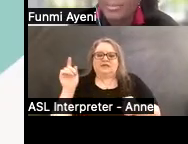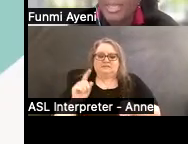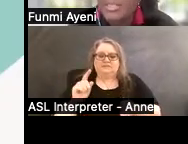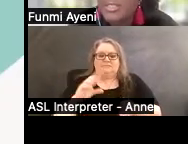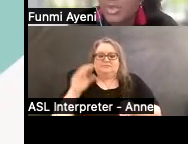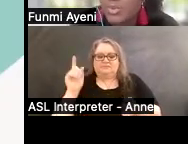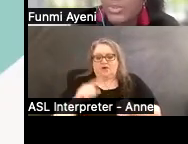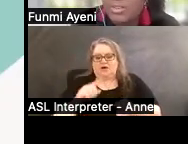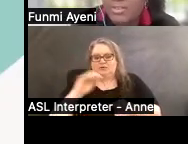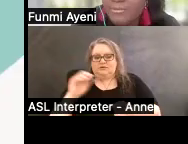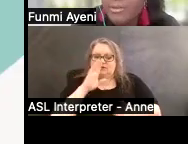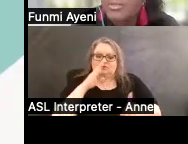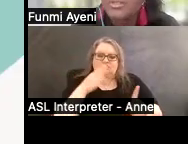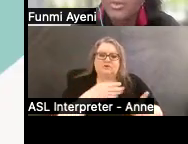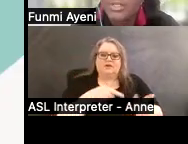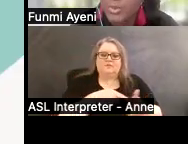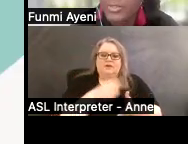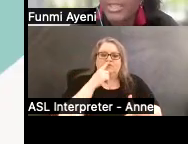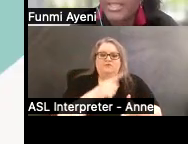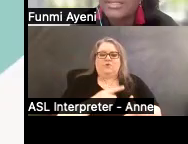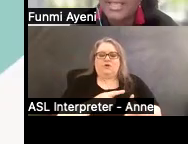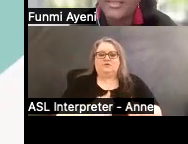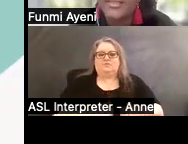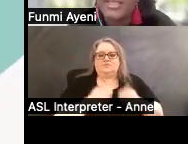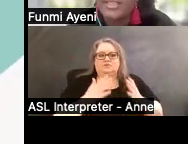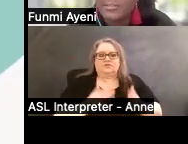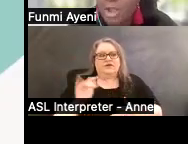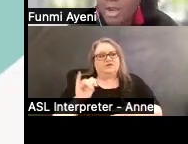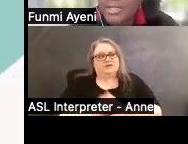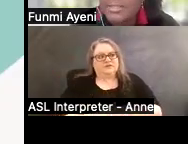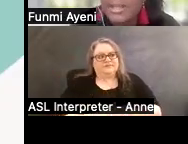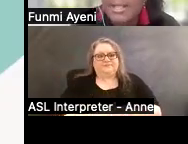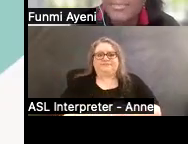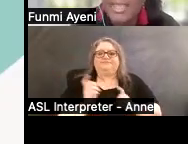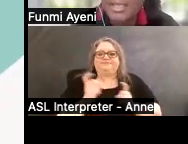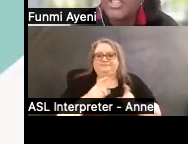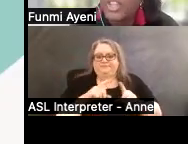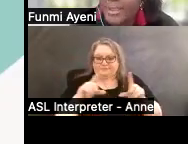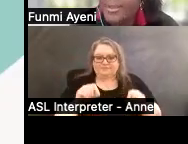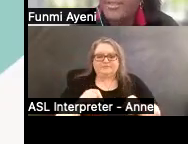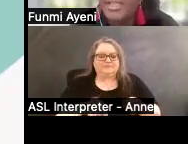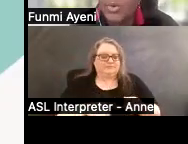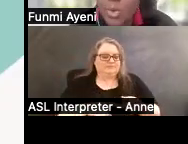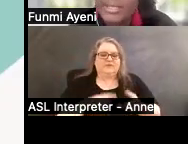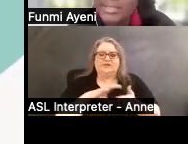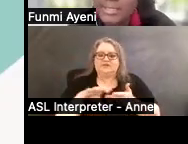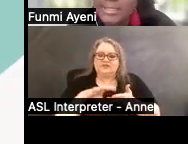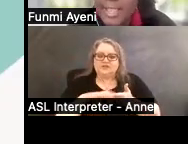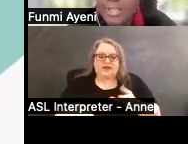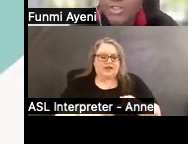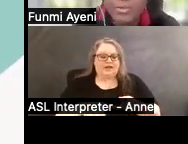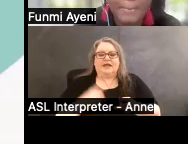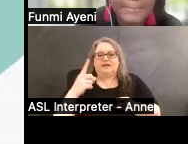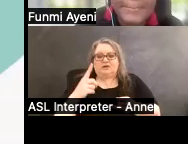as direct payments to survivors. And those included things like gift cards and check, and in one